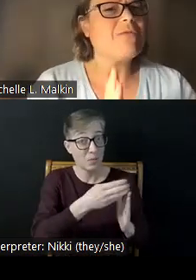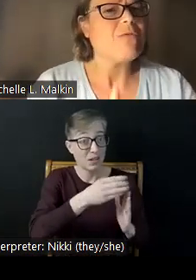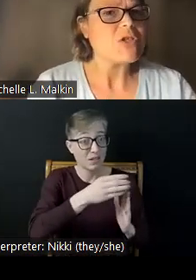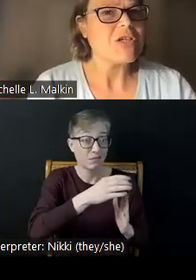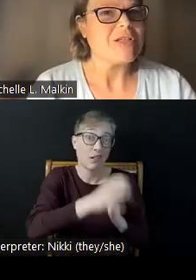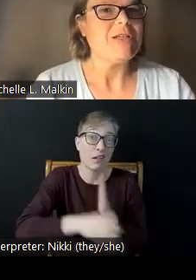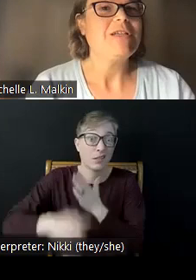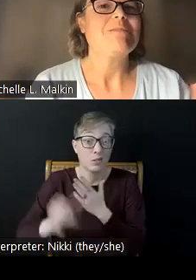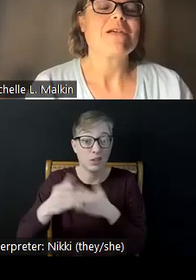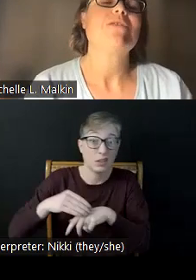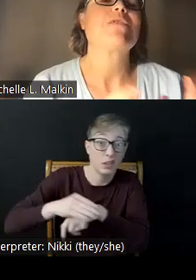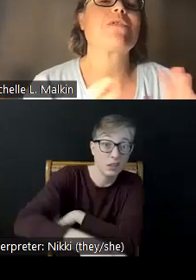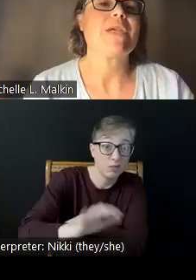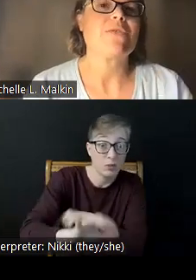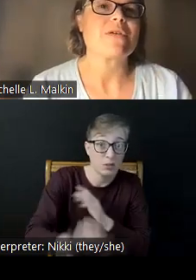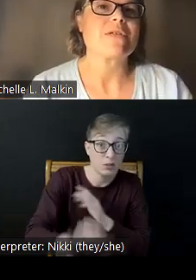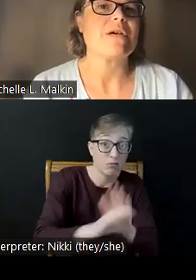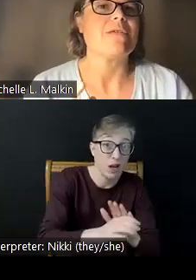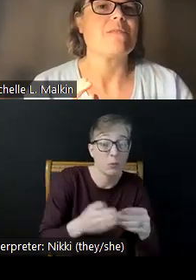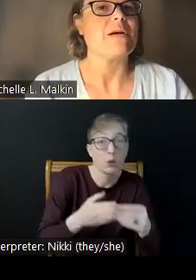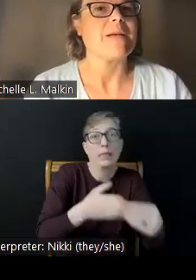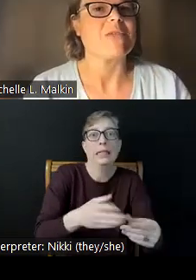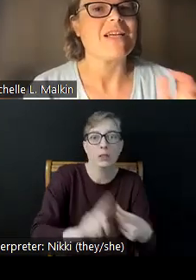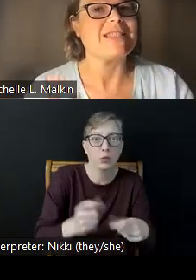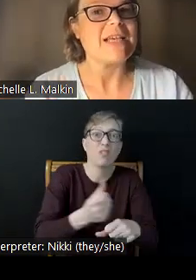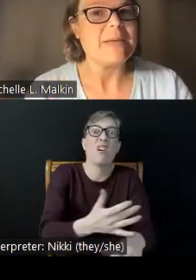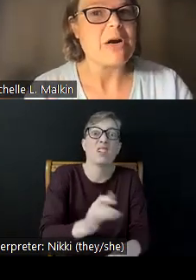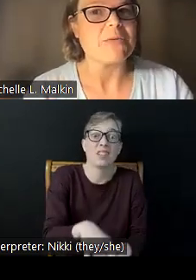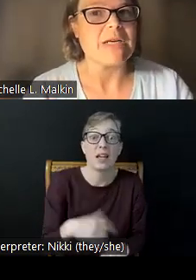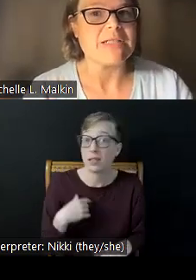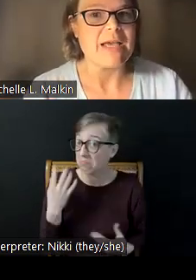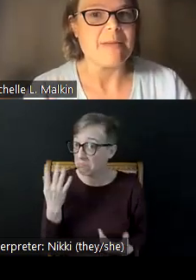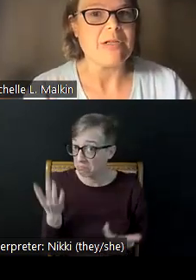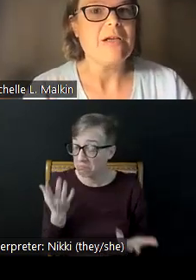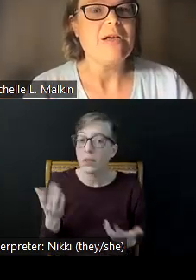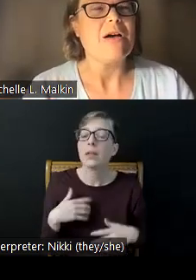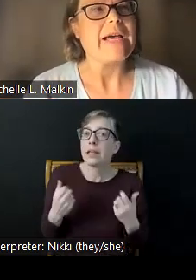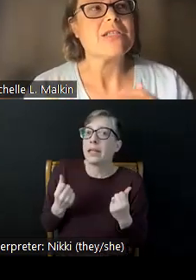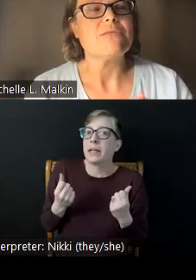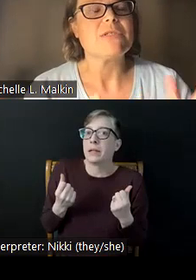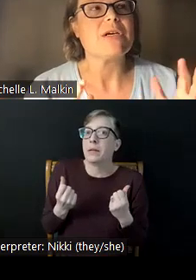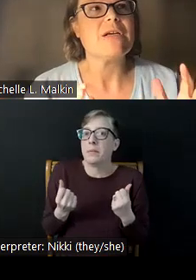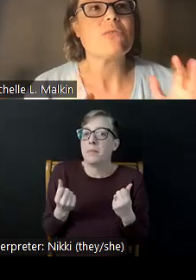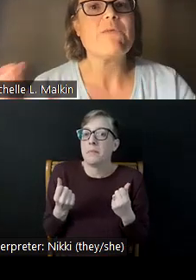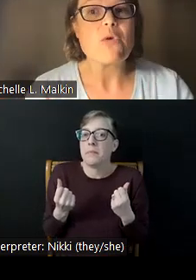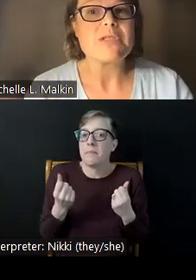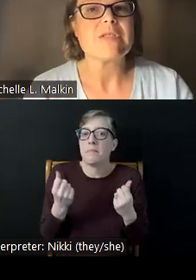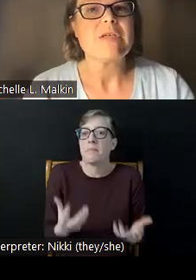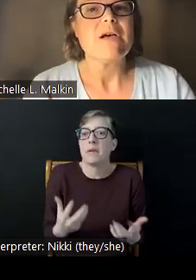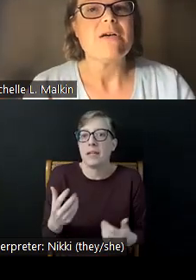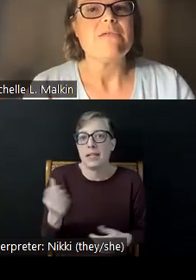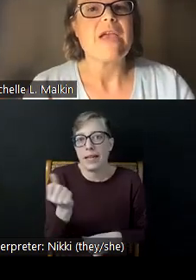And unfortunately, because over 3/4 of problem gamblers had said they borrowed money to gamble, actually it was